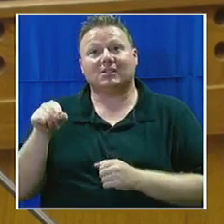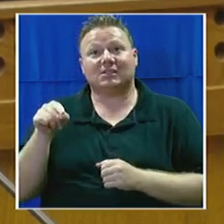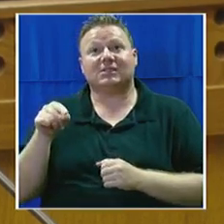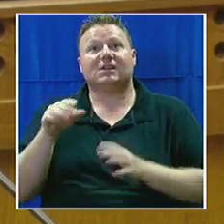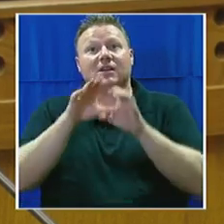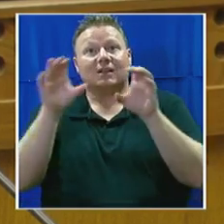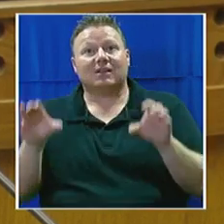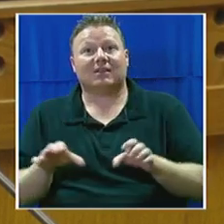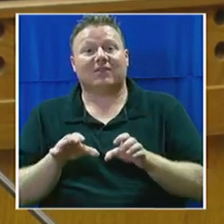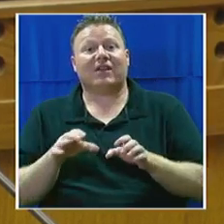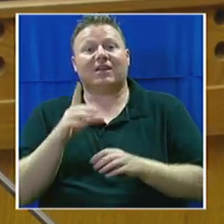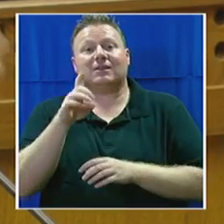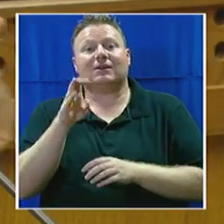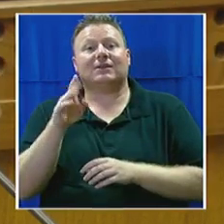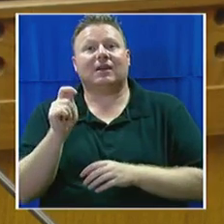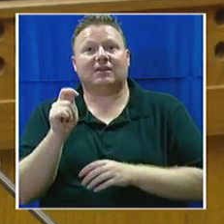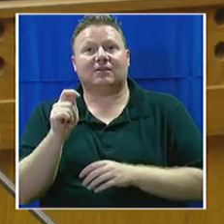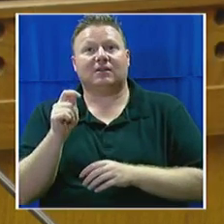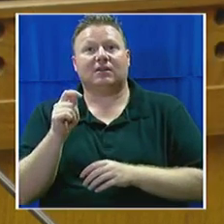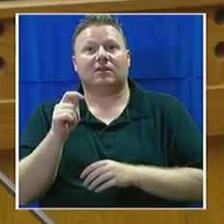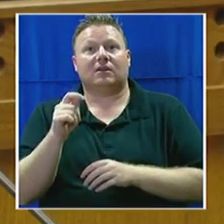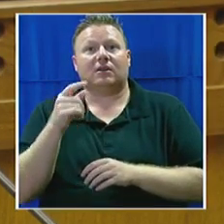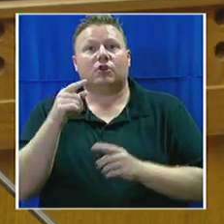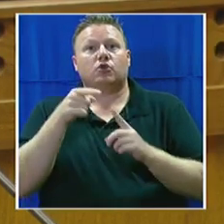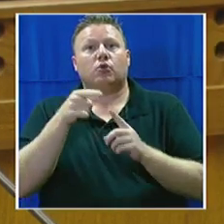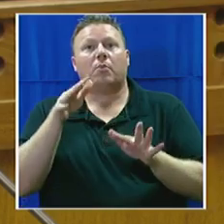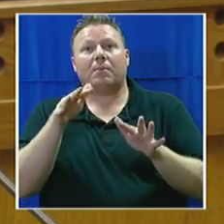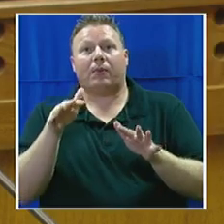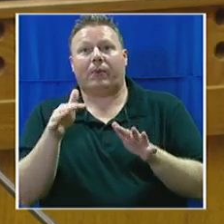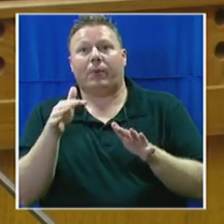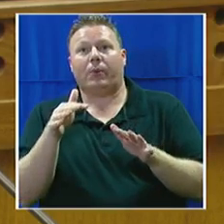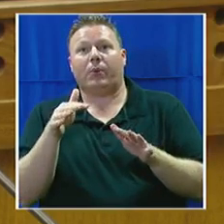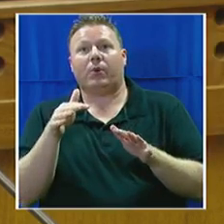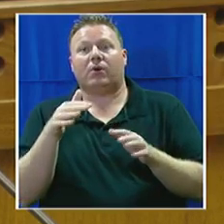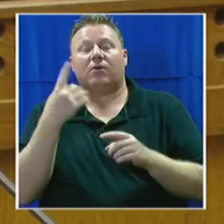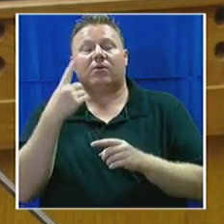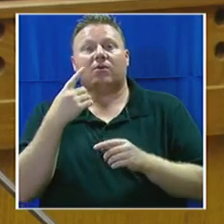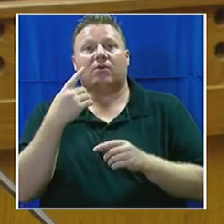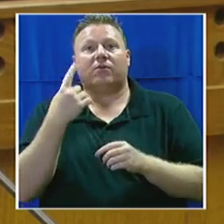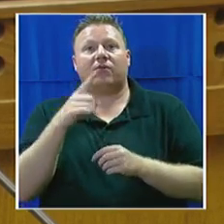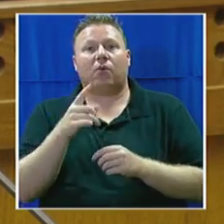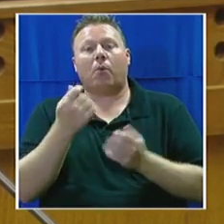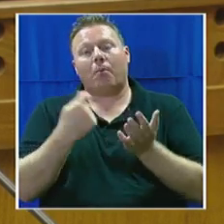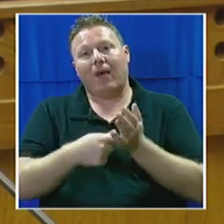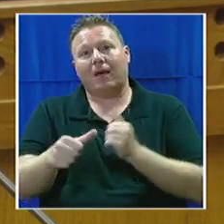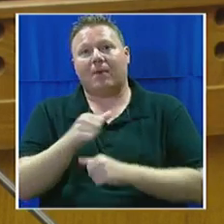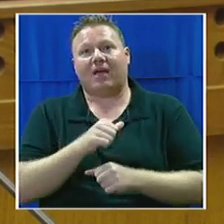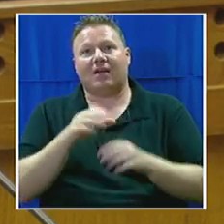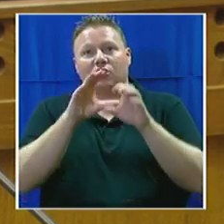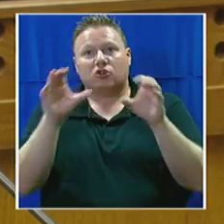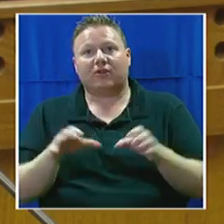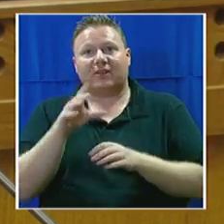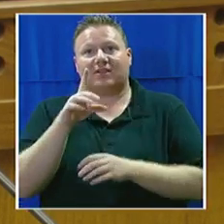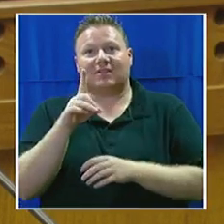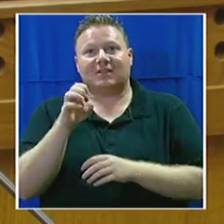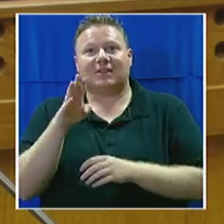certificate of debt to accounting officers and accounting authority for repayment. The certificate of debt must